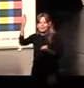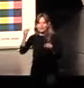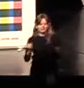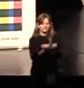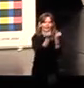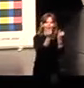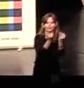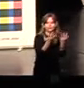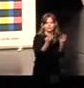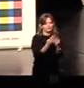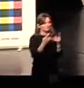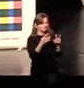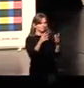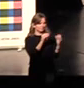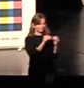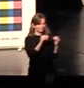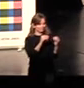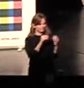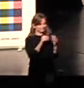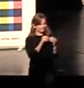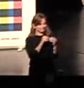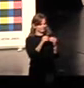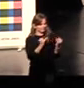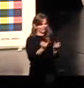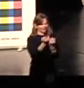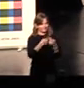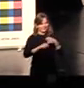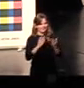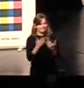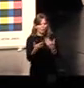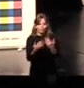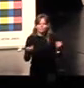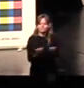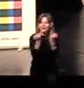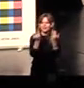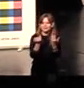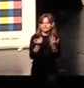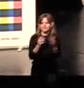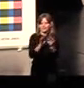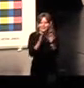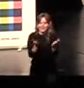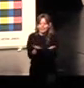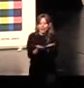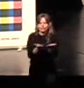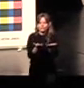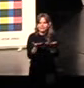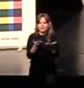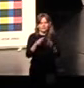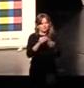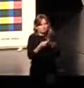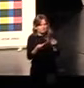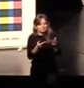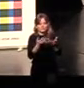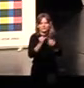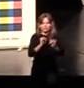mijn barber colt jihad racisme kwelt became more more violent die kaal artikel crysis met climate change his mouth fried